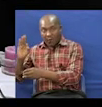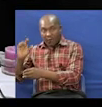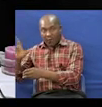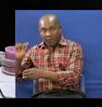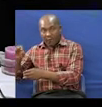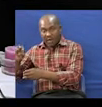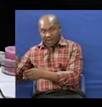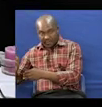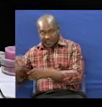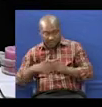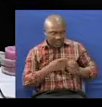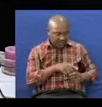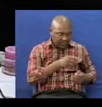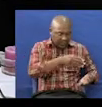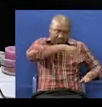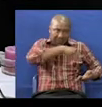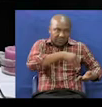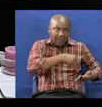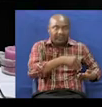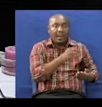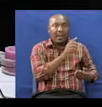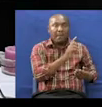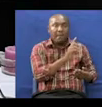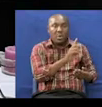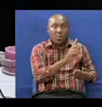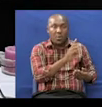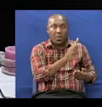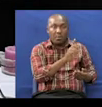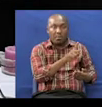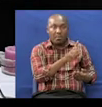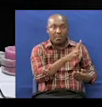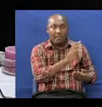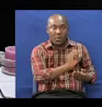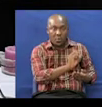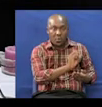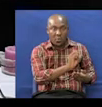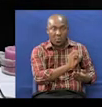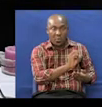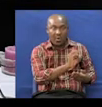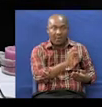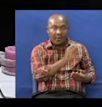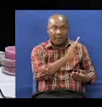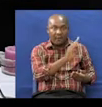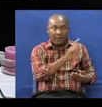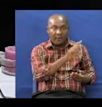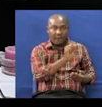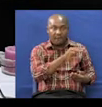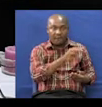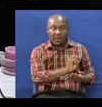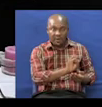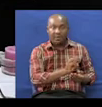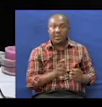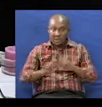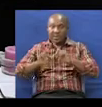blue flame. That is the difference. This produce blue flame. That is the difference.